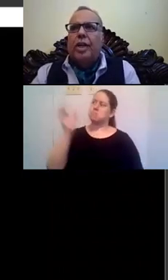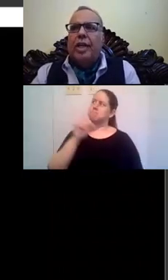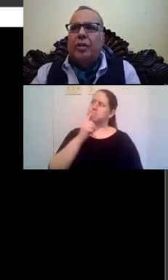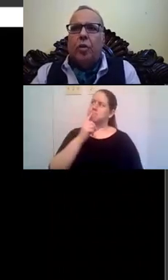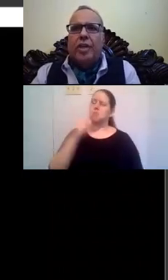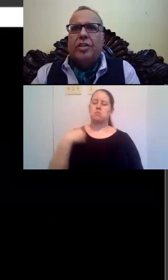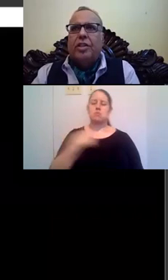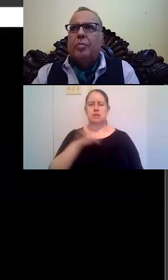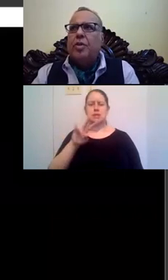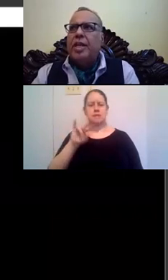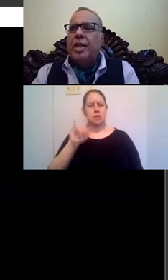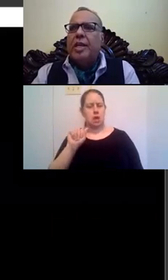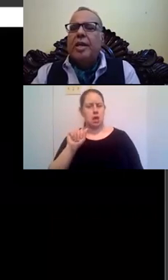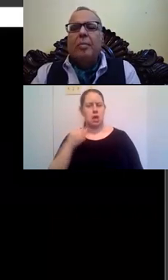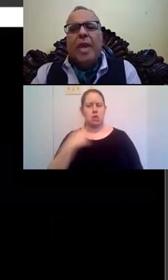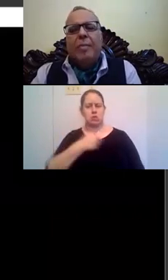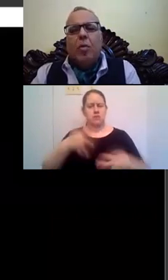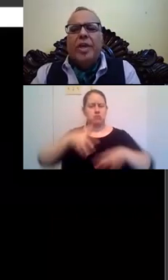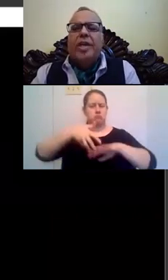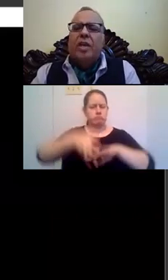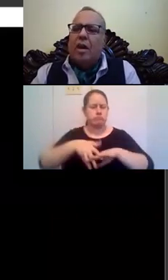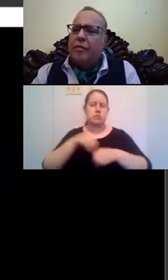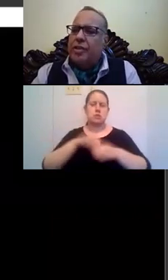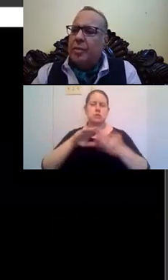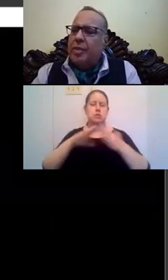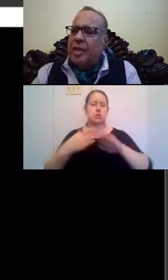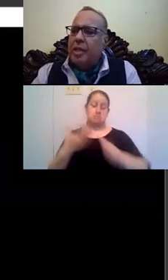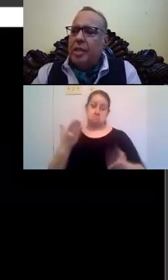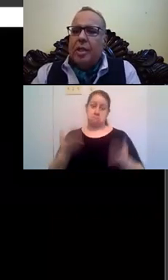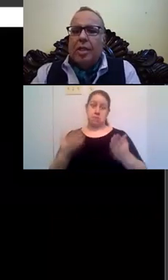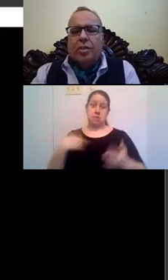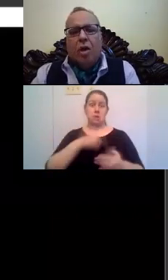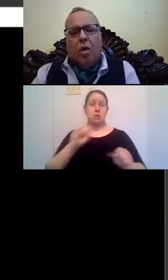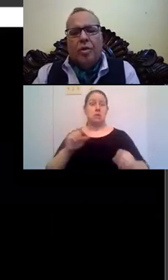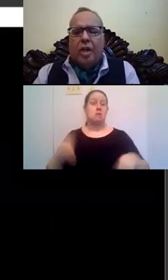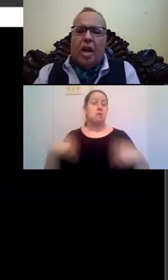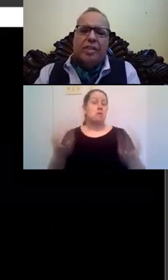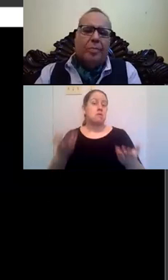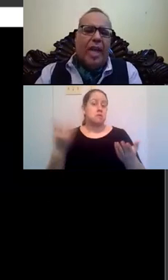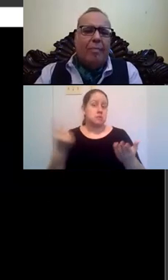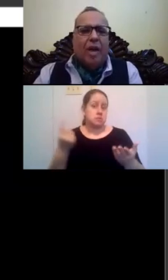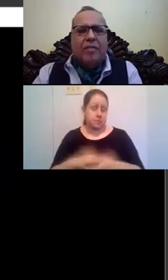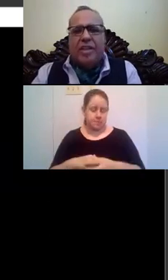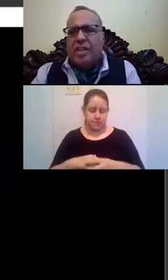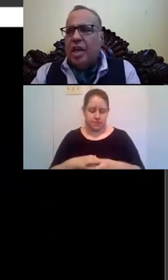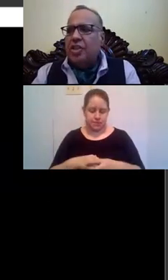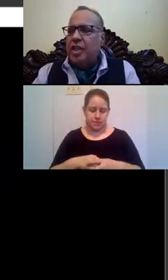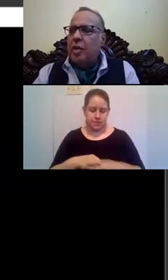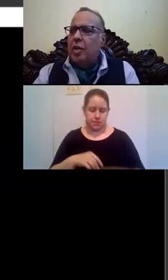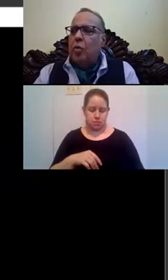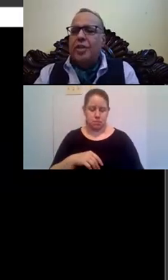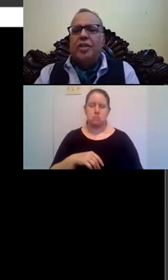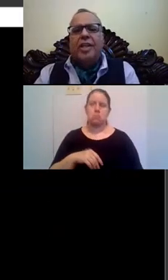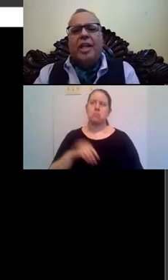we're entrenched in the community. Maybe we can offer something. So the concept came out of a